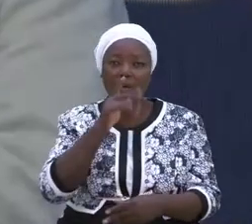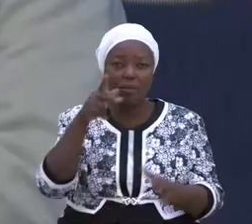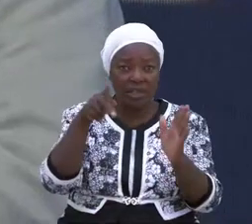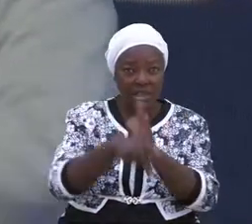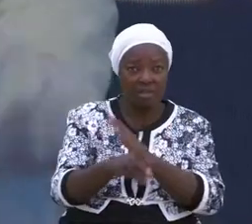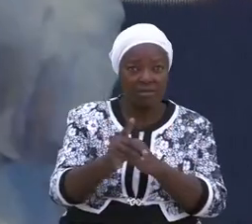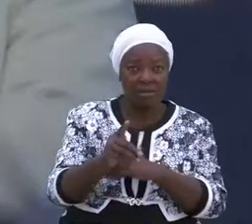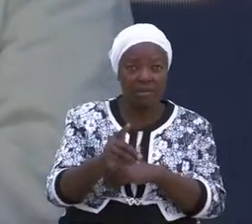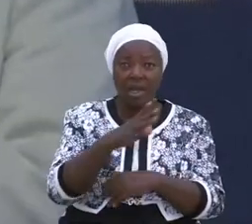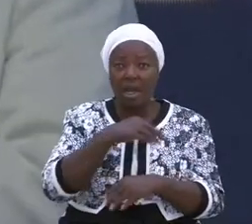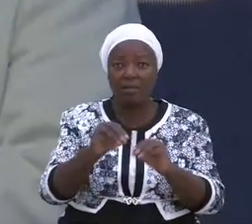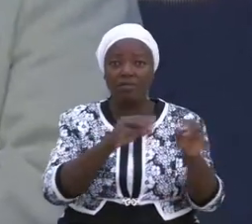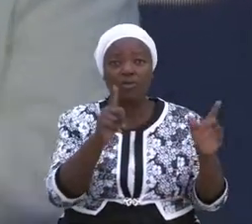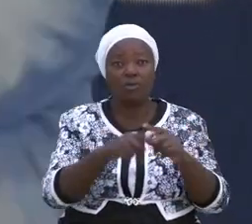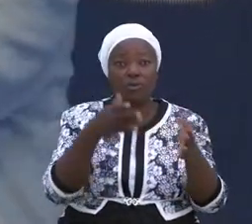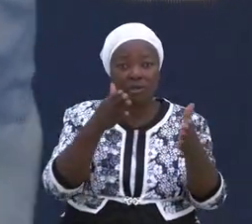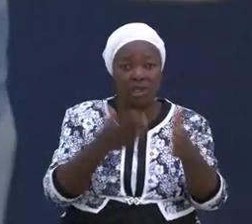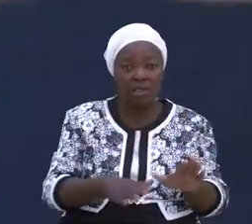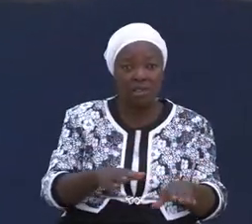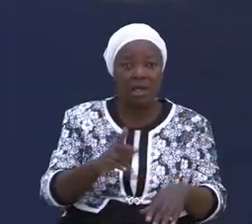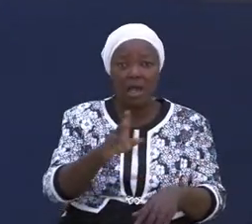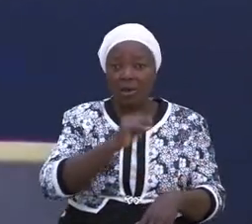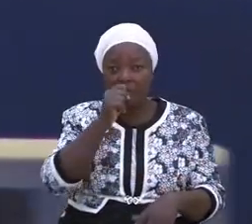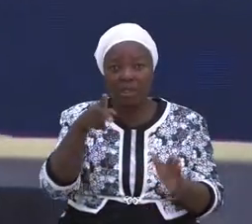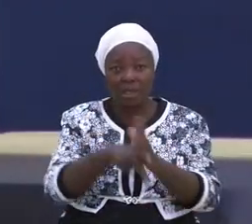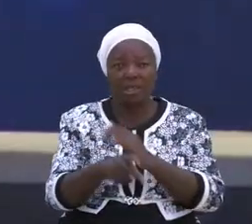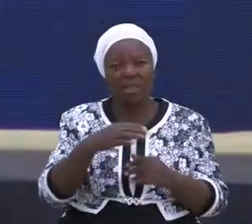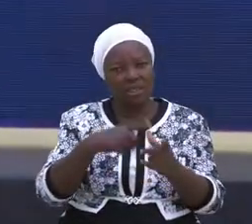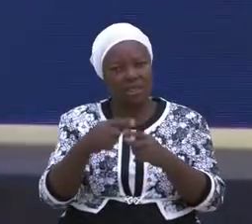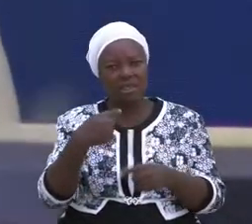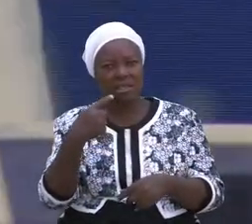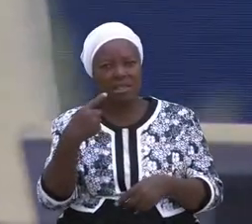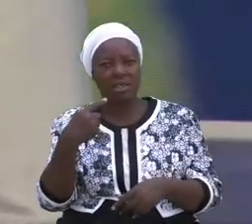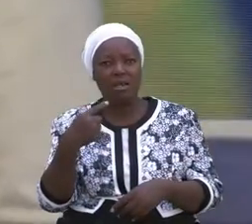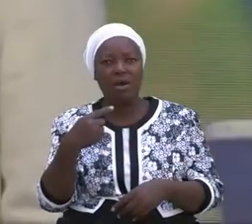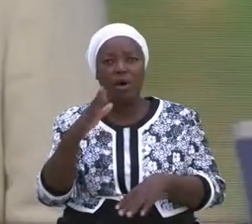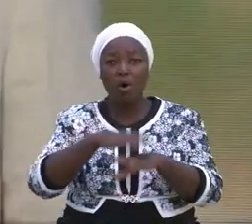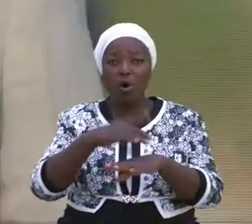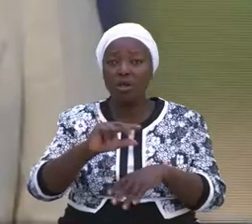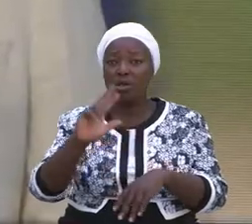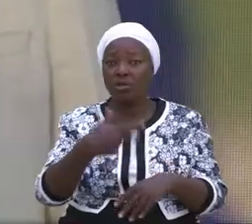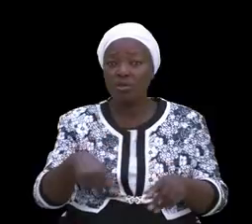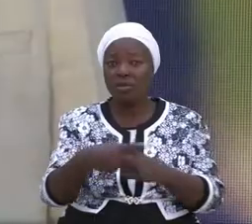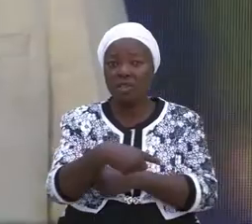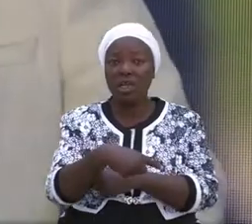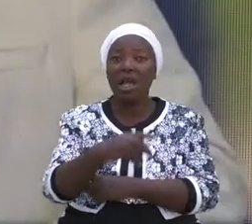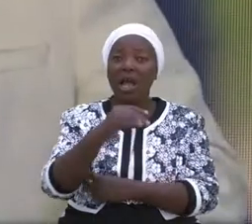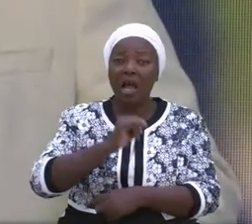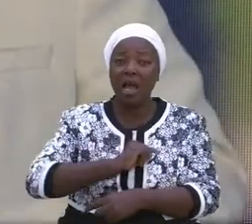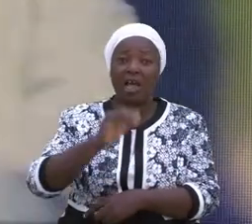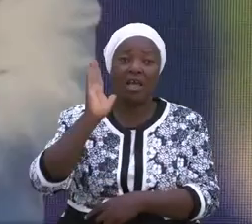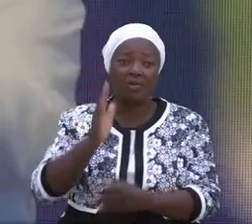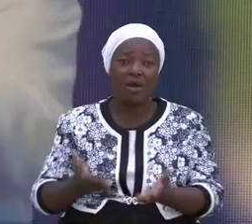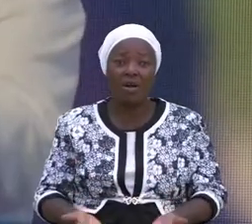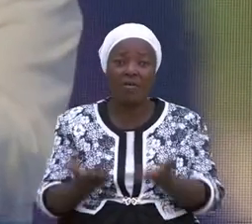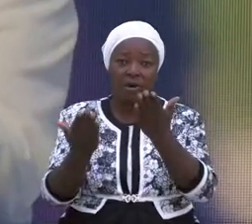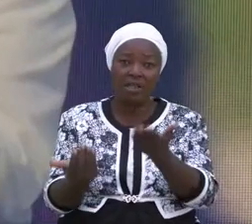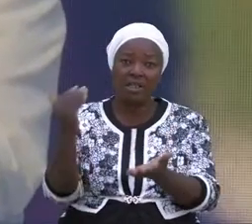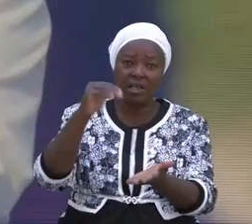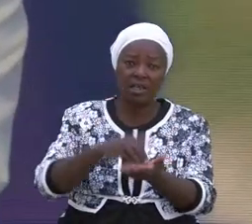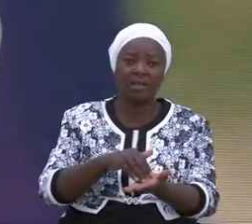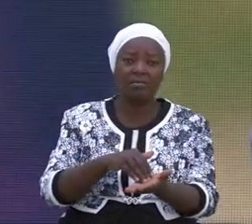to death. I'll be killed. And then he said, on the third day, I will rise again.